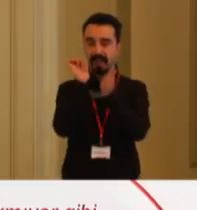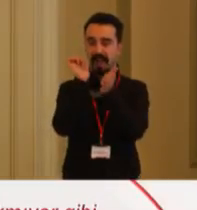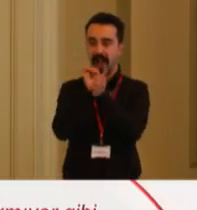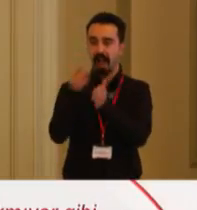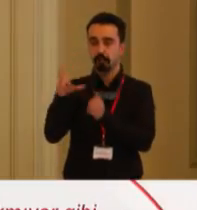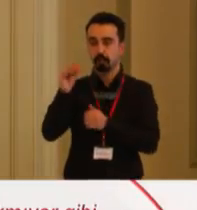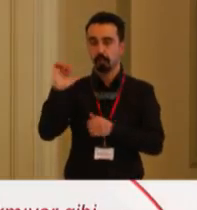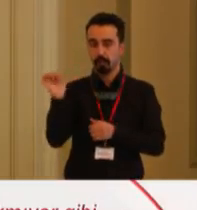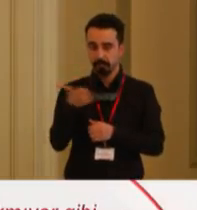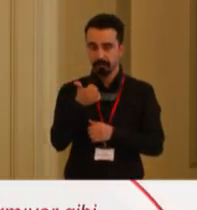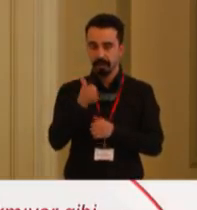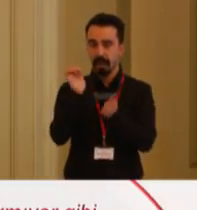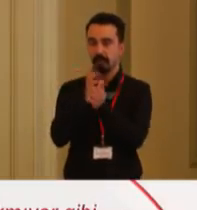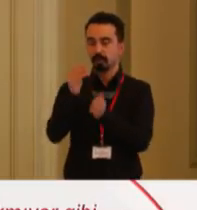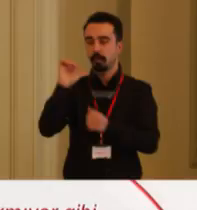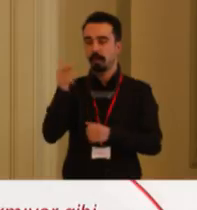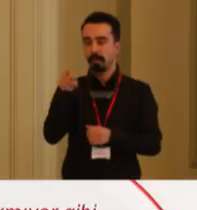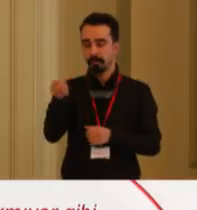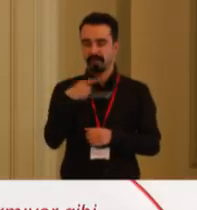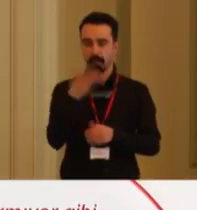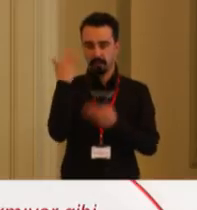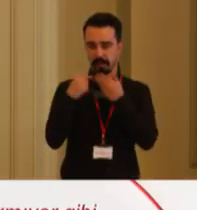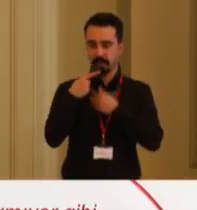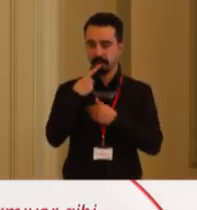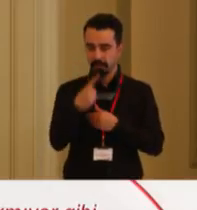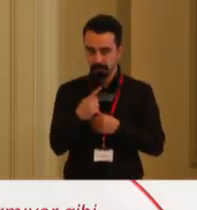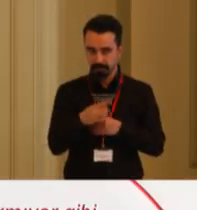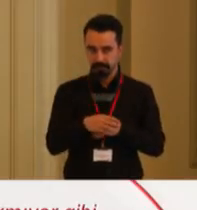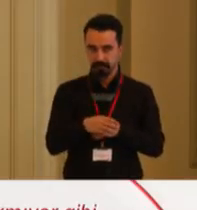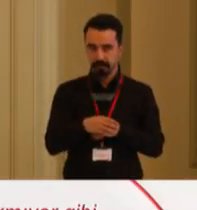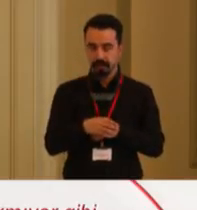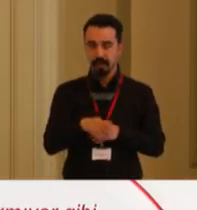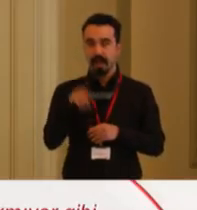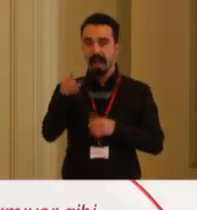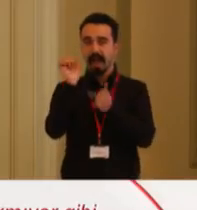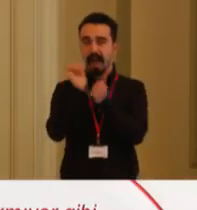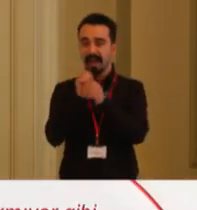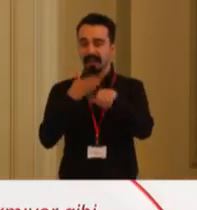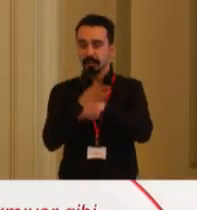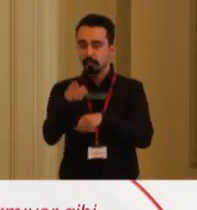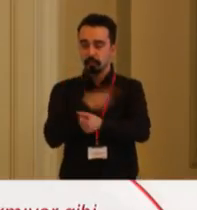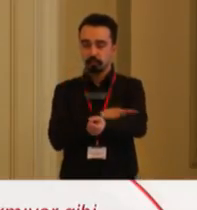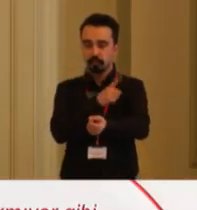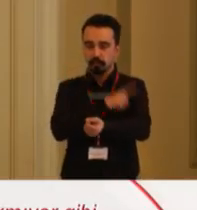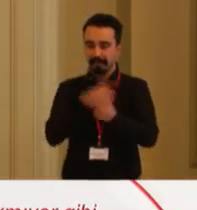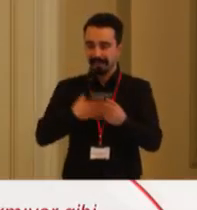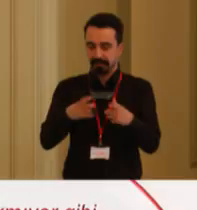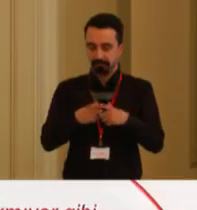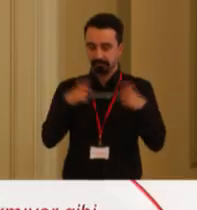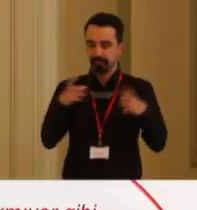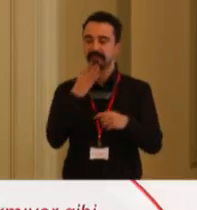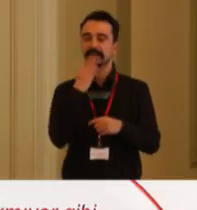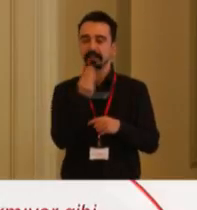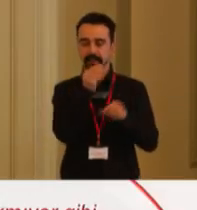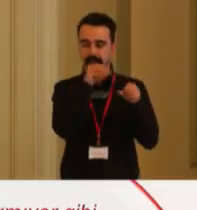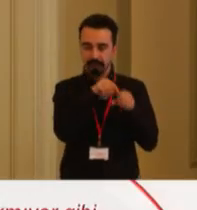Right, the family plays a key role, and so much so that the family, again, is